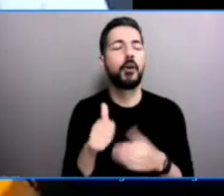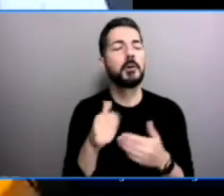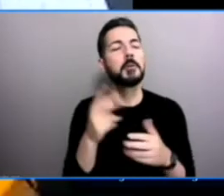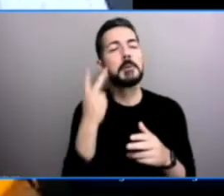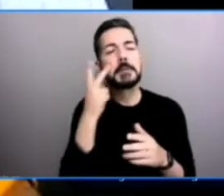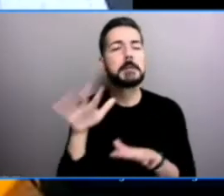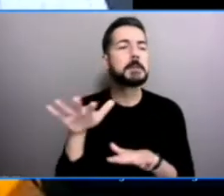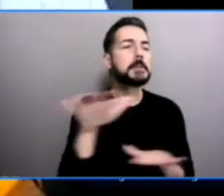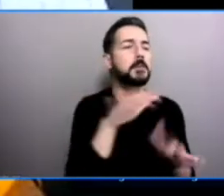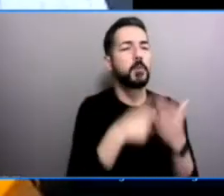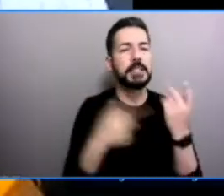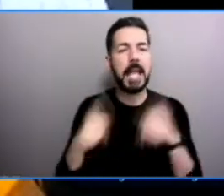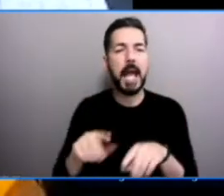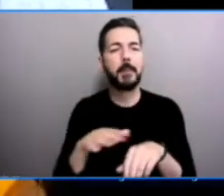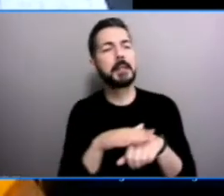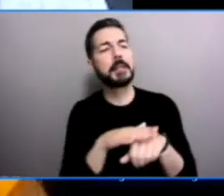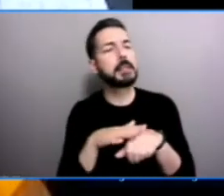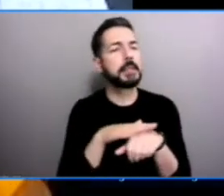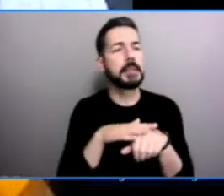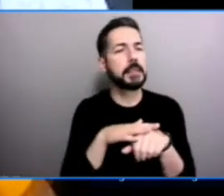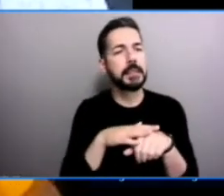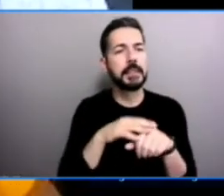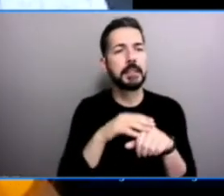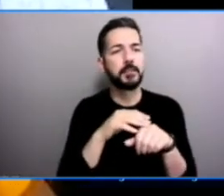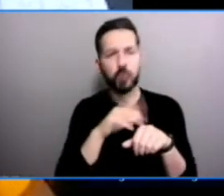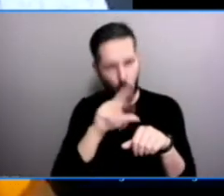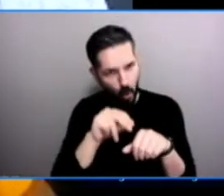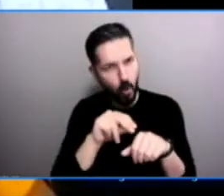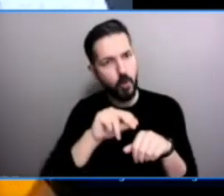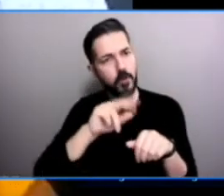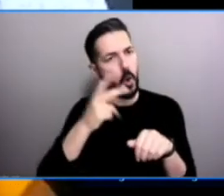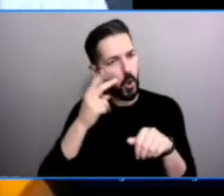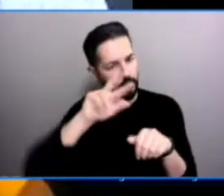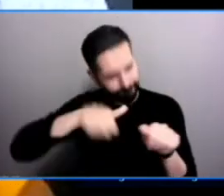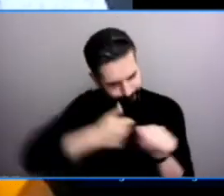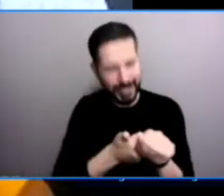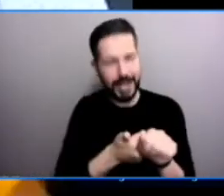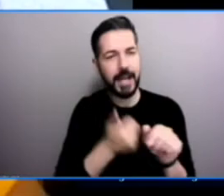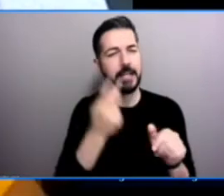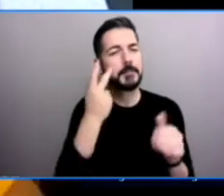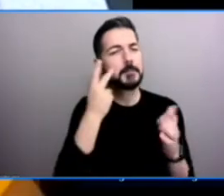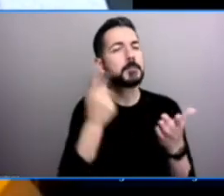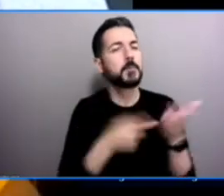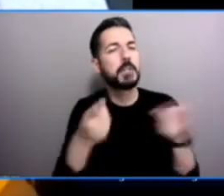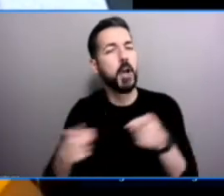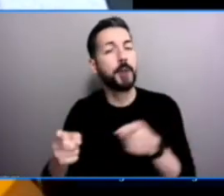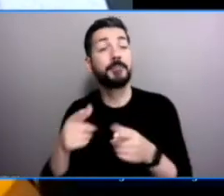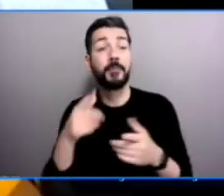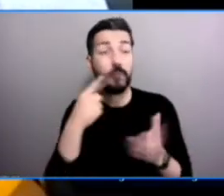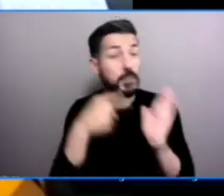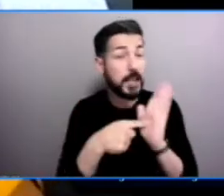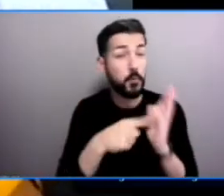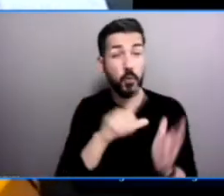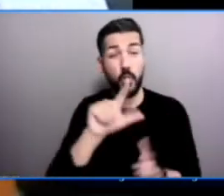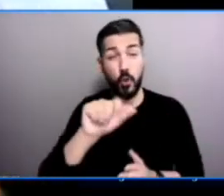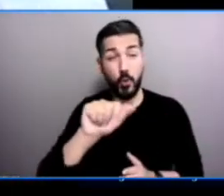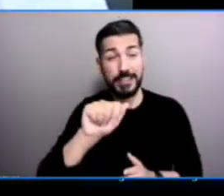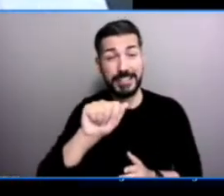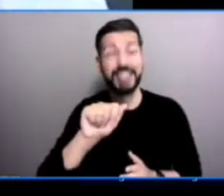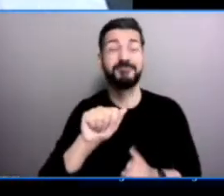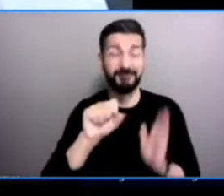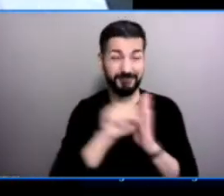is real investment in the South, and that you don't look at us and say, well, we can't do this, we can't do that, because there's no infrastructure if you're not